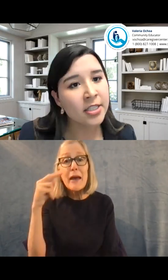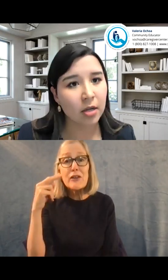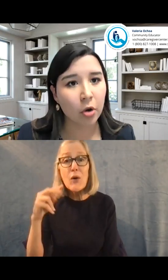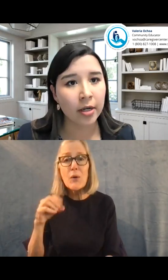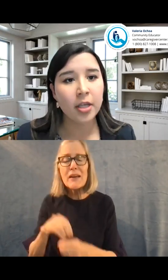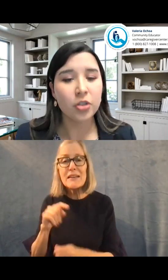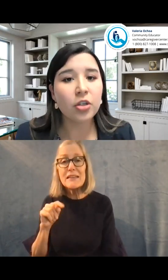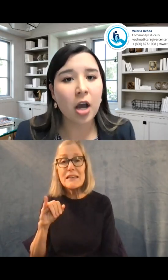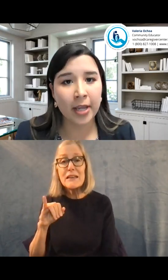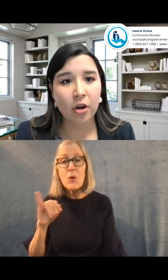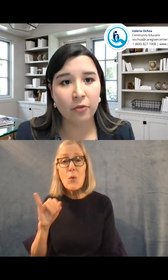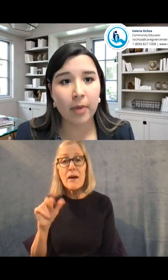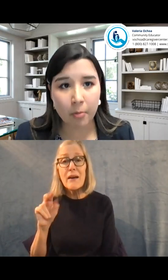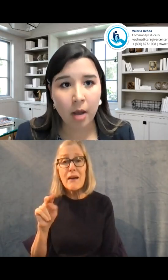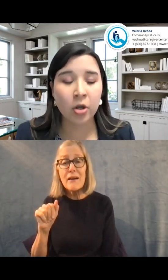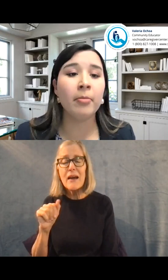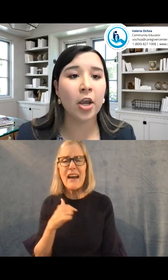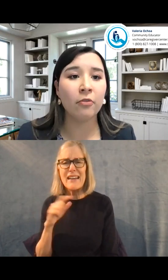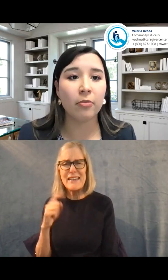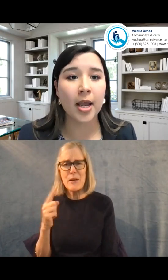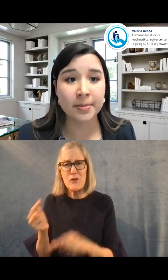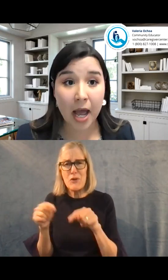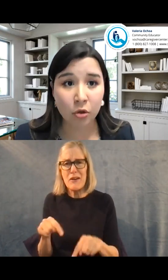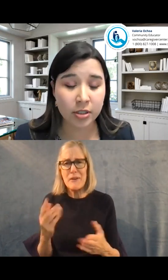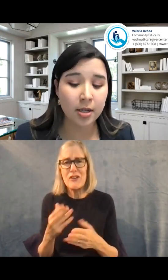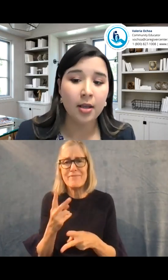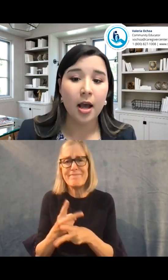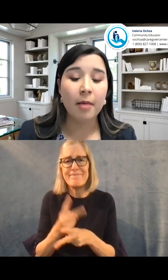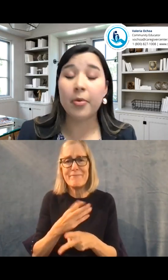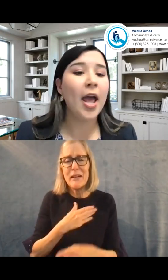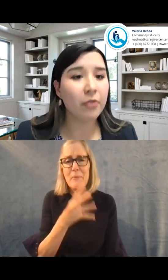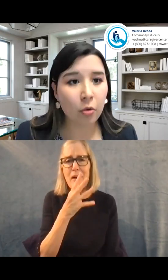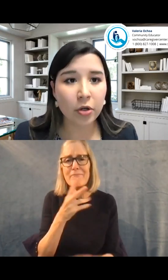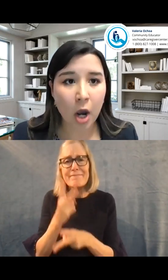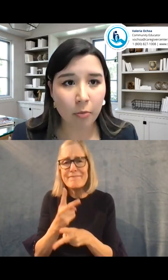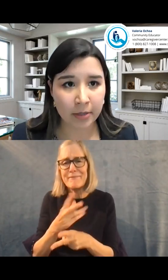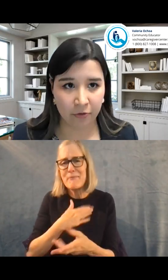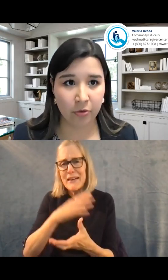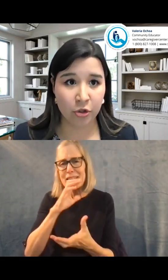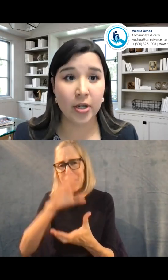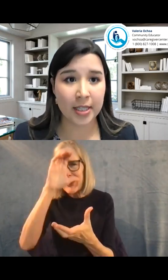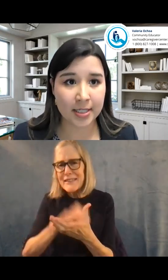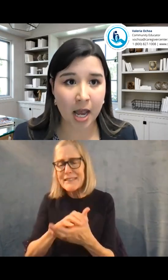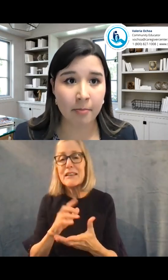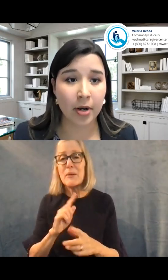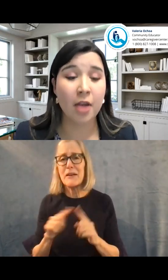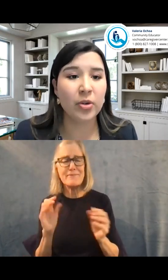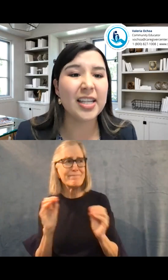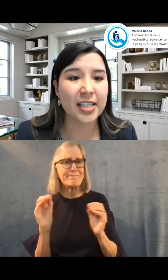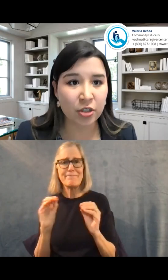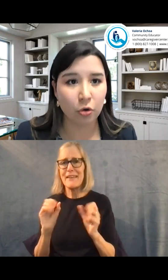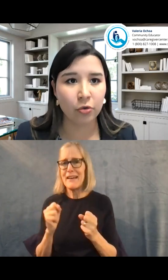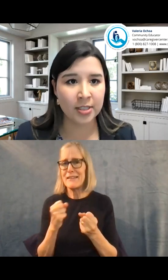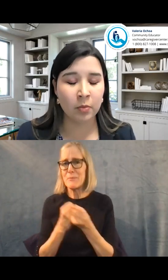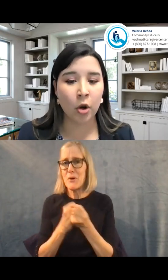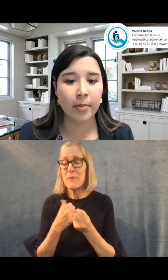I need someone to come care for my mom, come care for my spouse. But I have no one to help me during this time, but I really